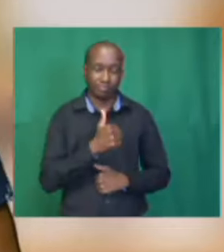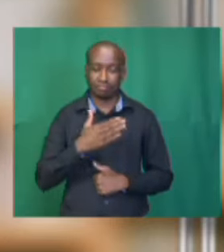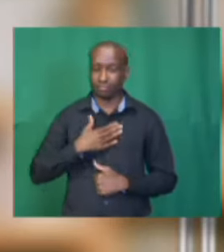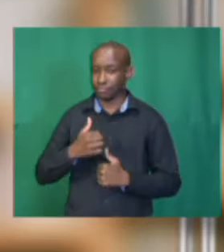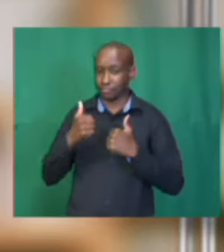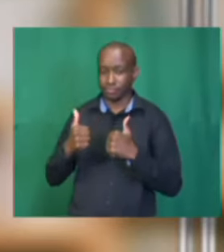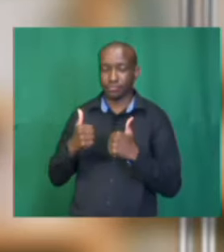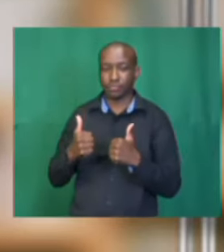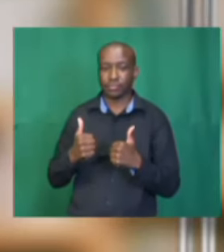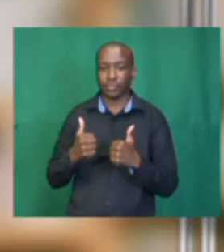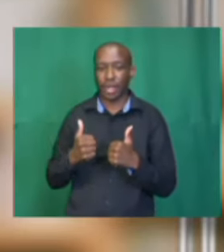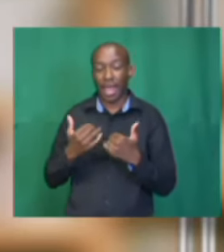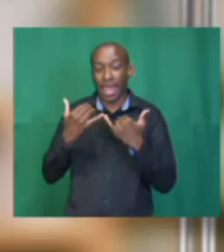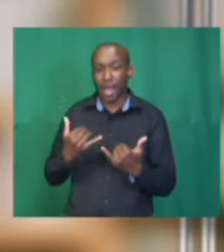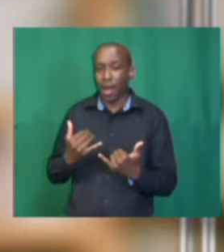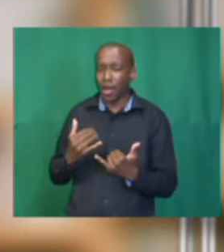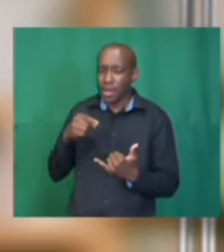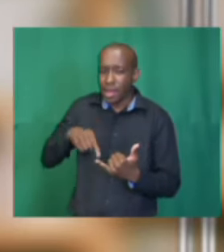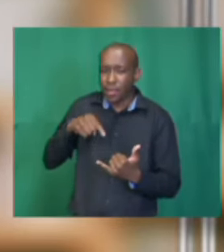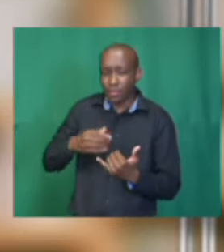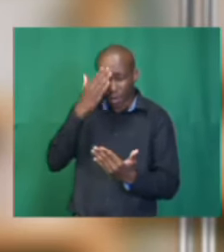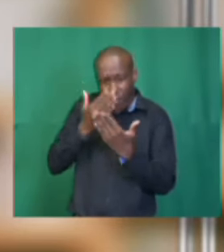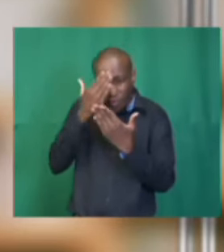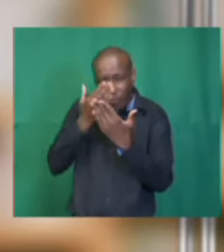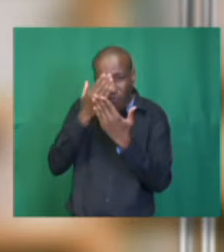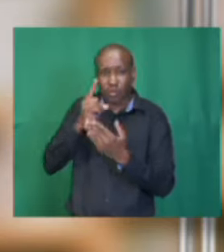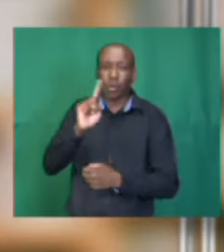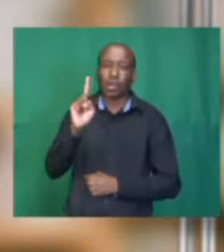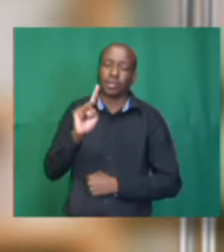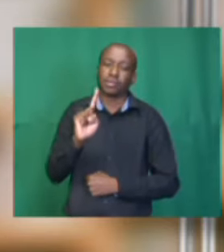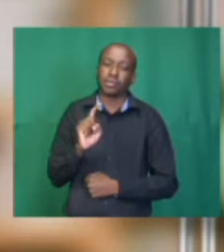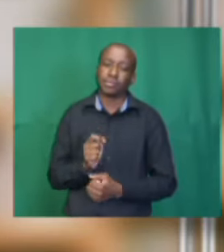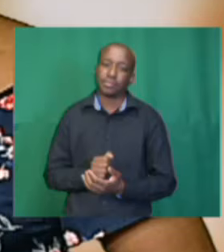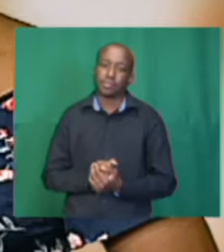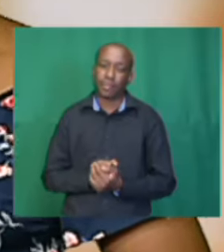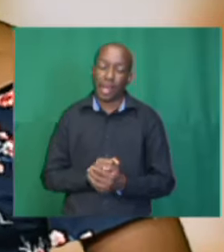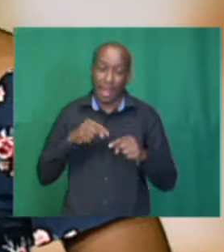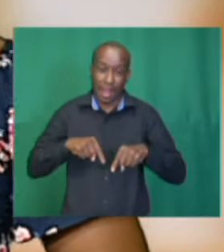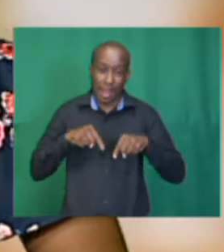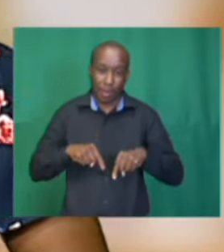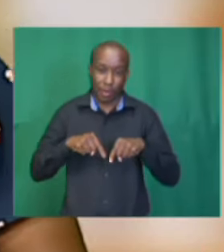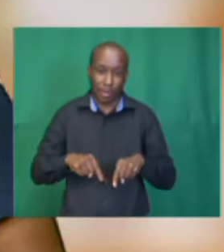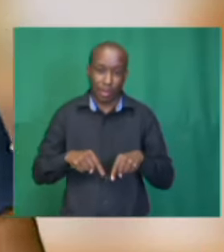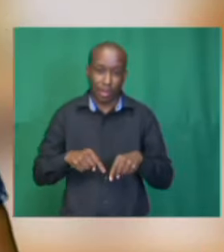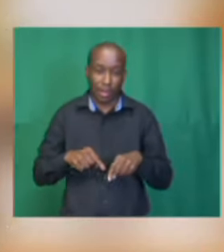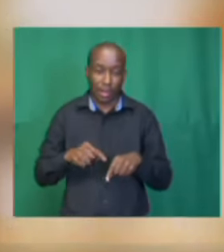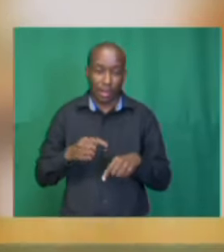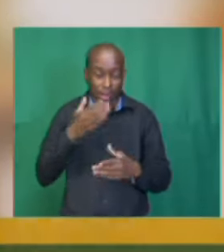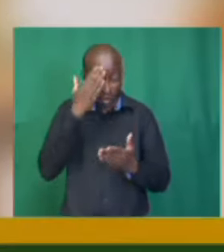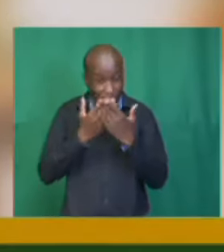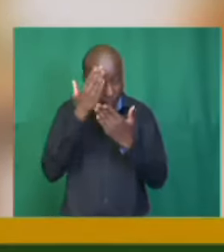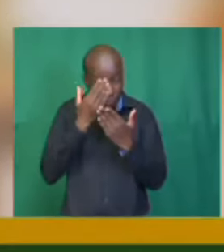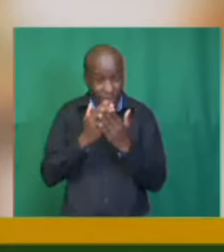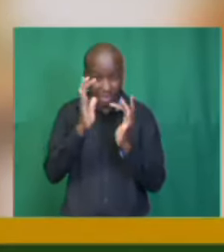right. So I'd just like to ask, what are we going to be learning about today? So today we're looking at Jesus' entry